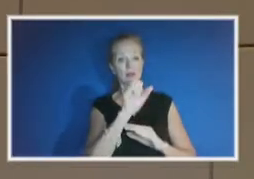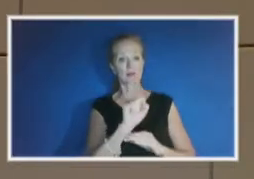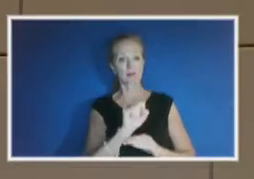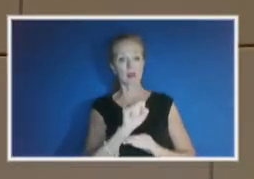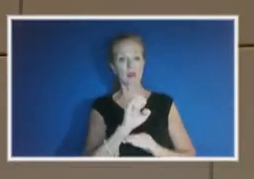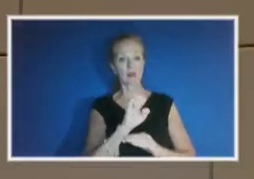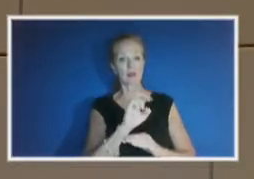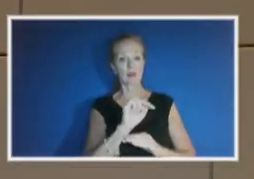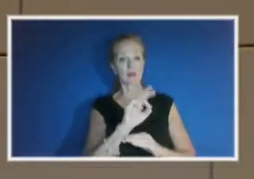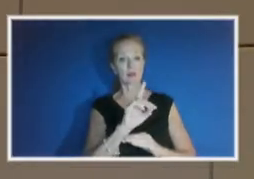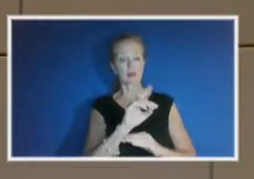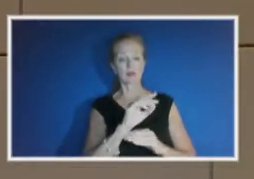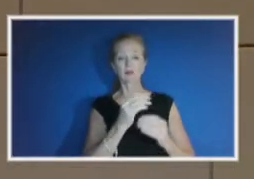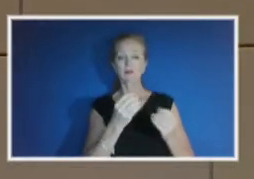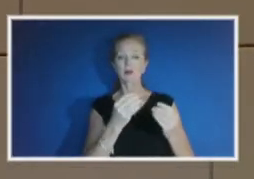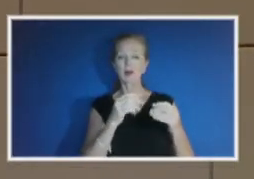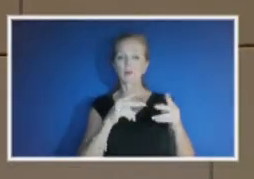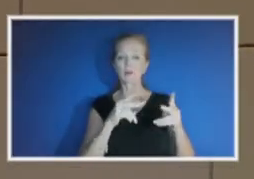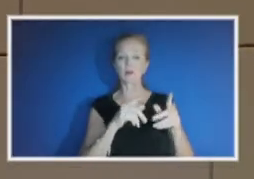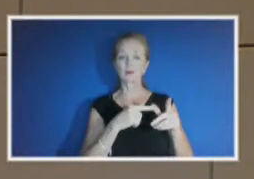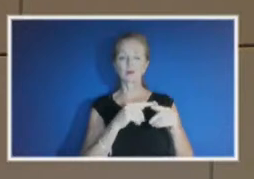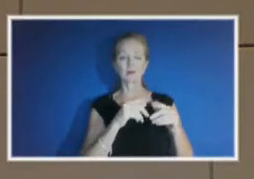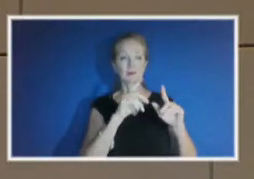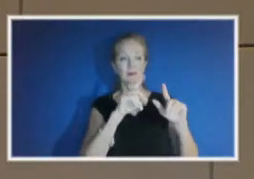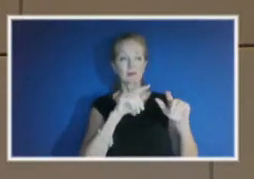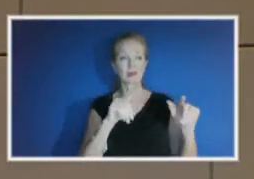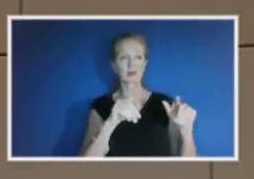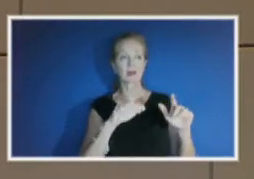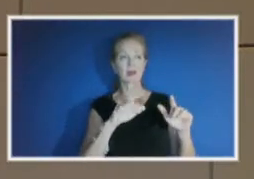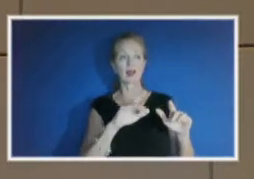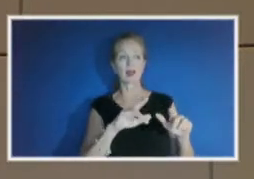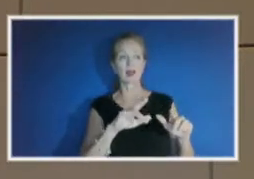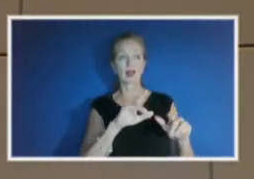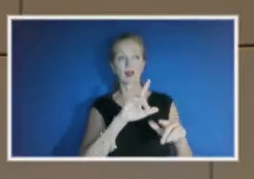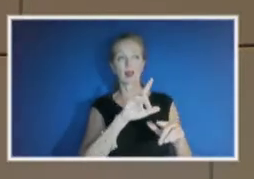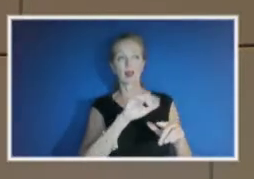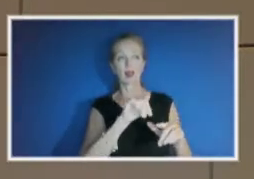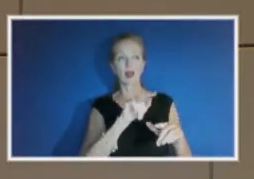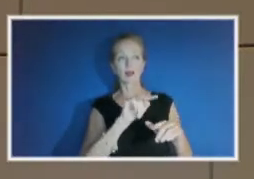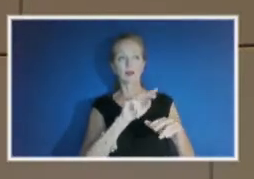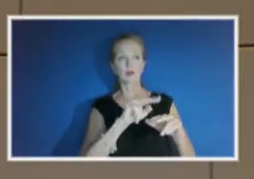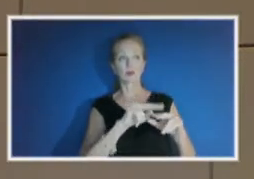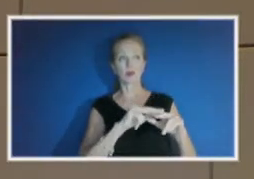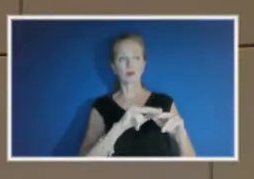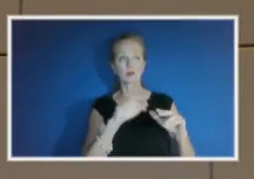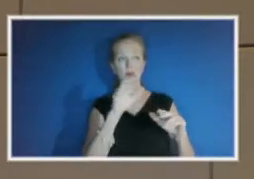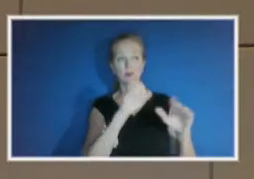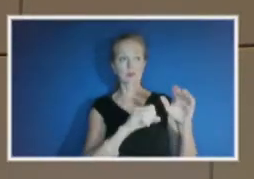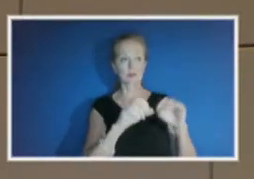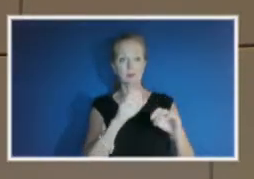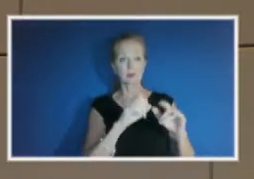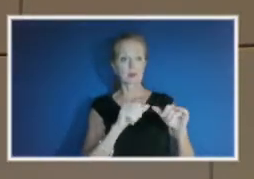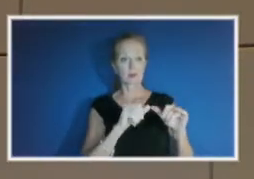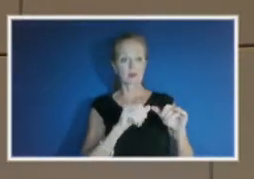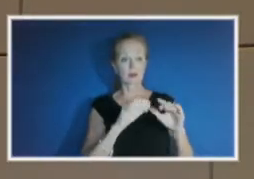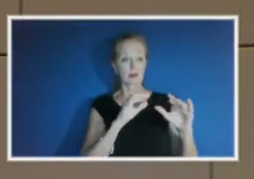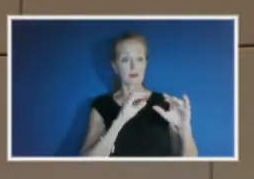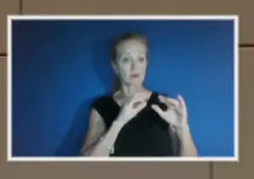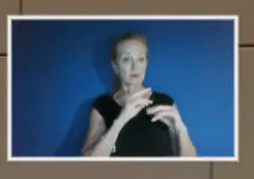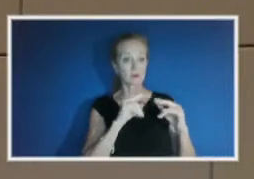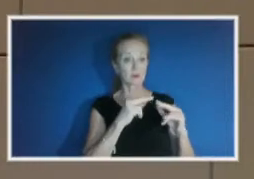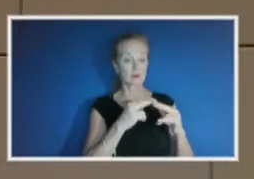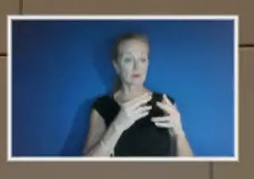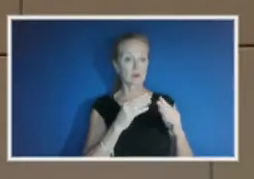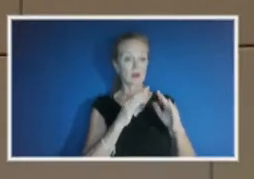lot of opportunities along the light rail that have been missed over the years, especially when we continue to have conversations about